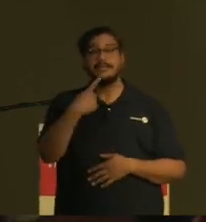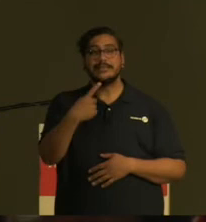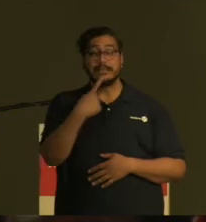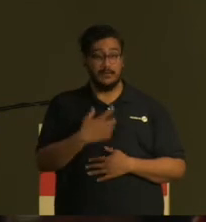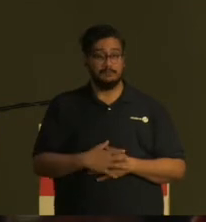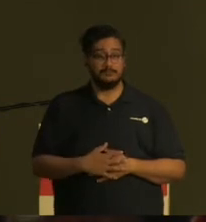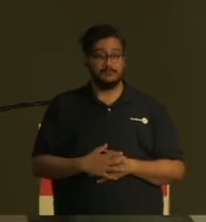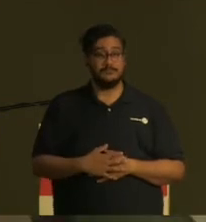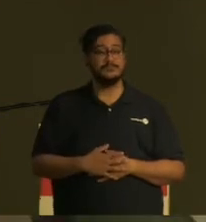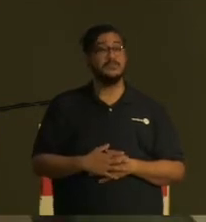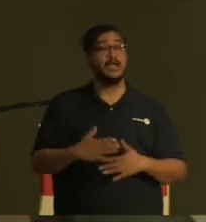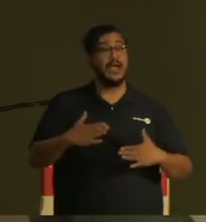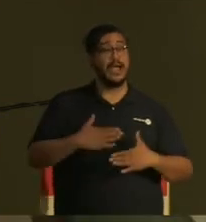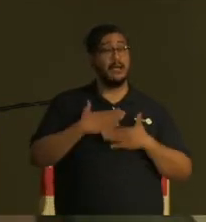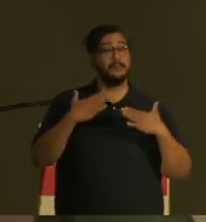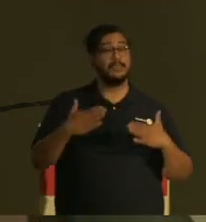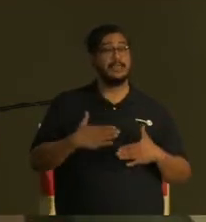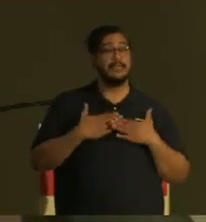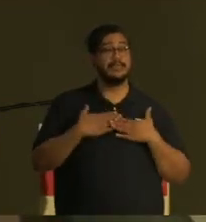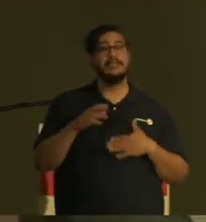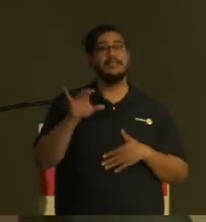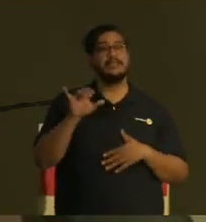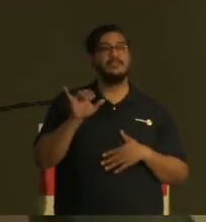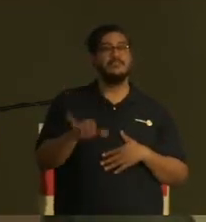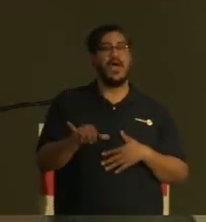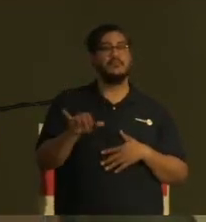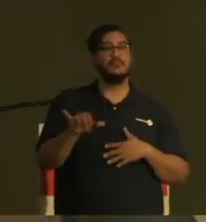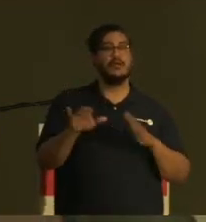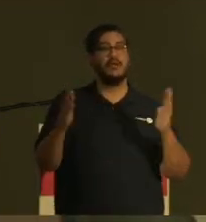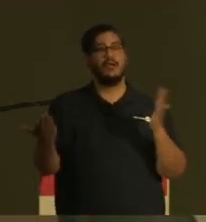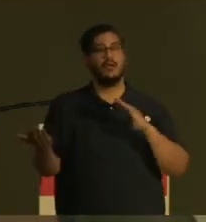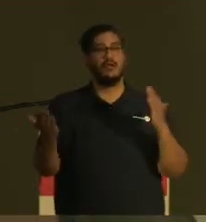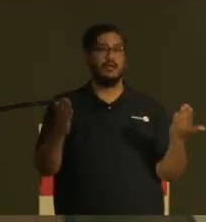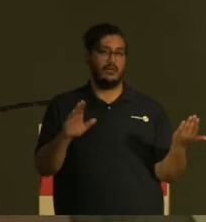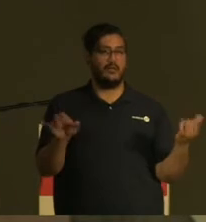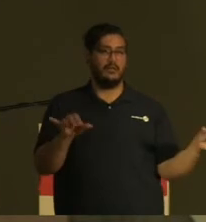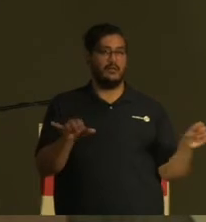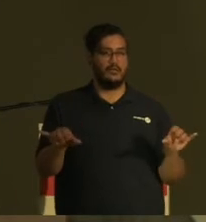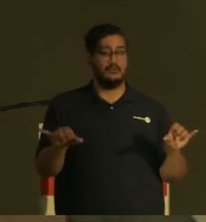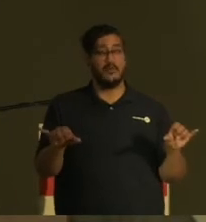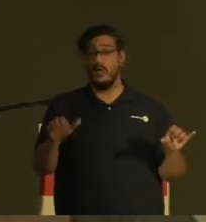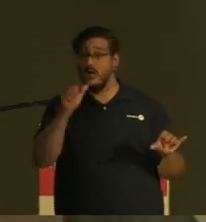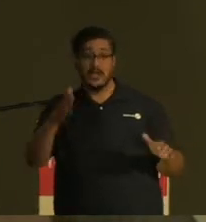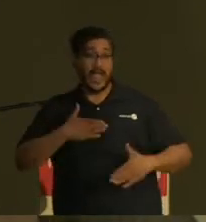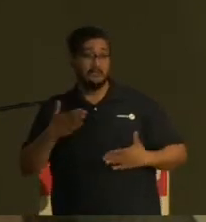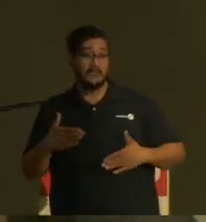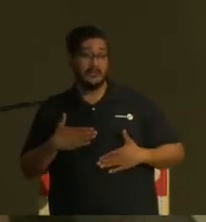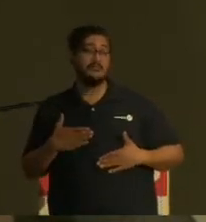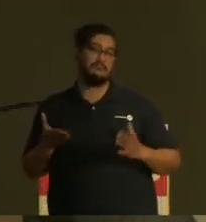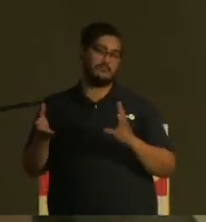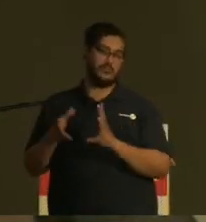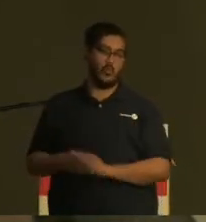said, happiness is an allegory, unhappiness a story. And